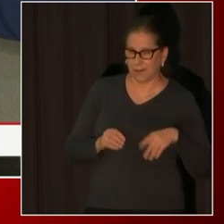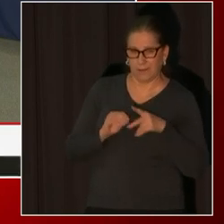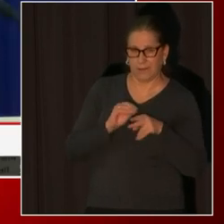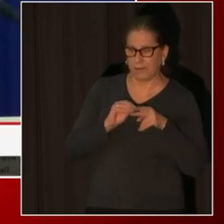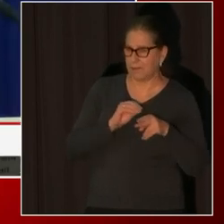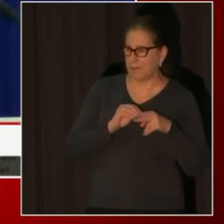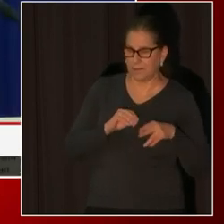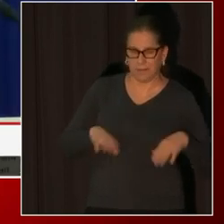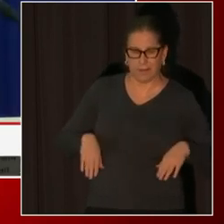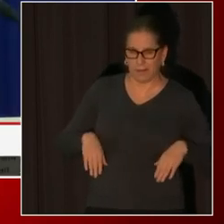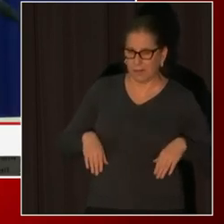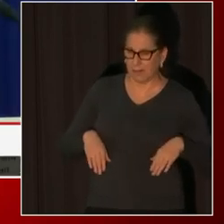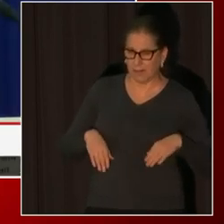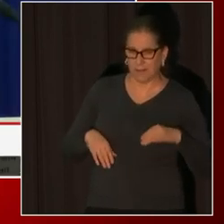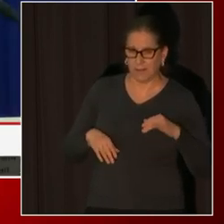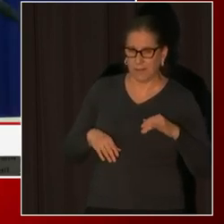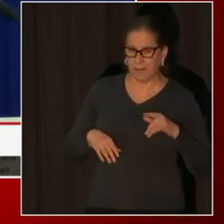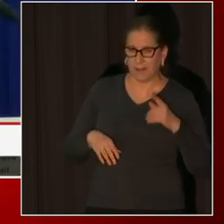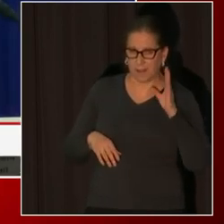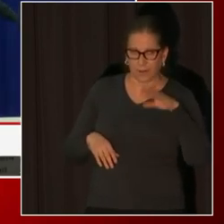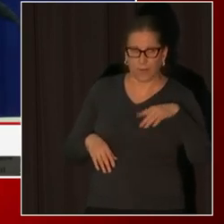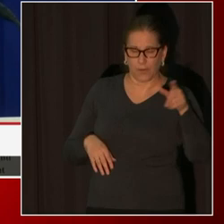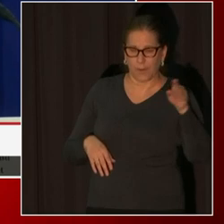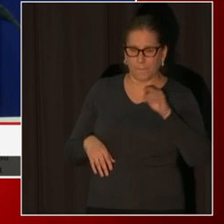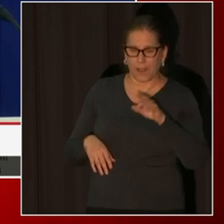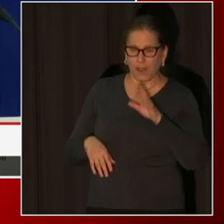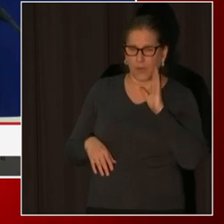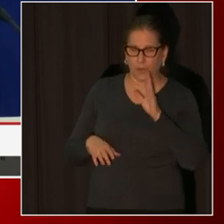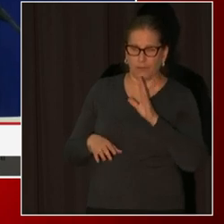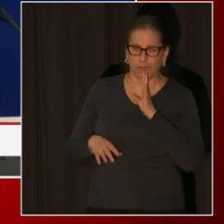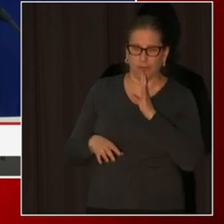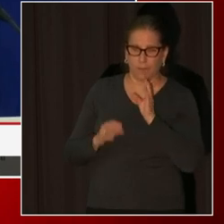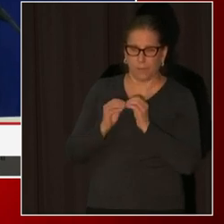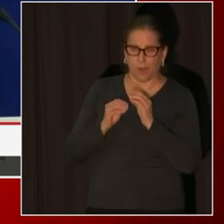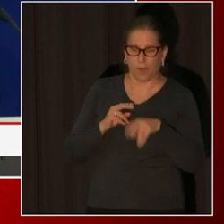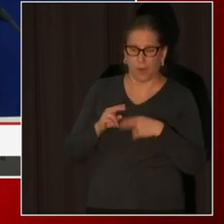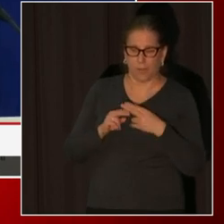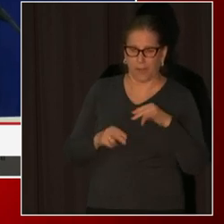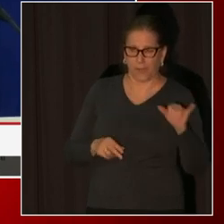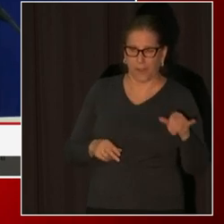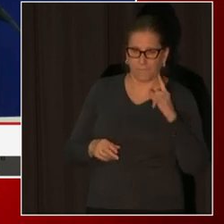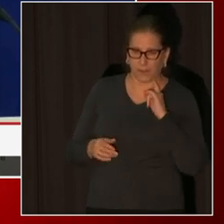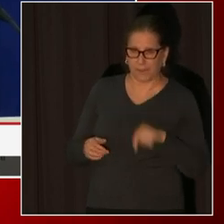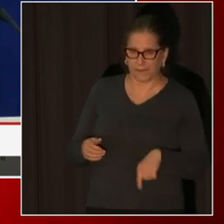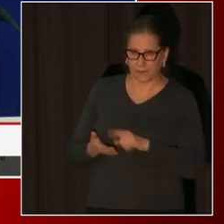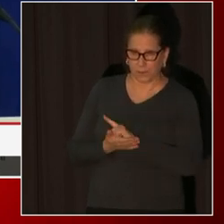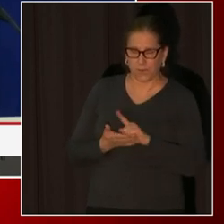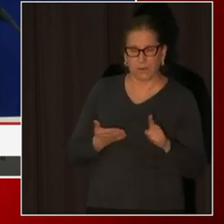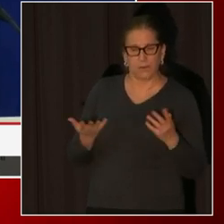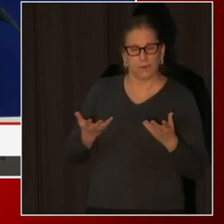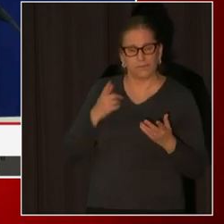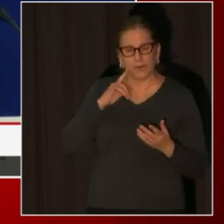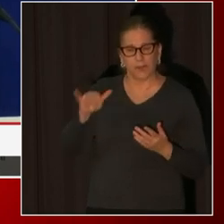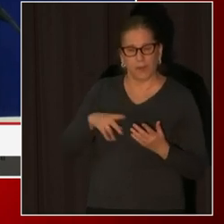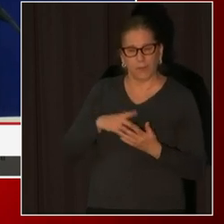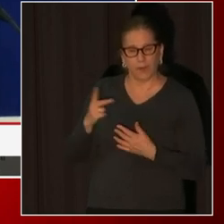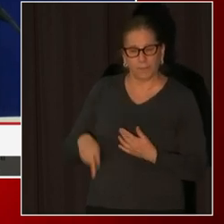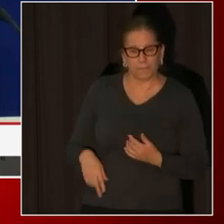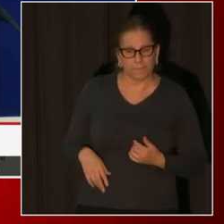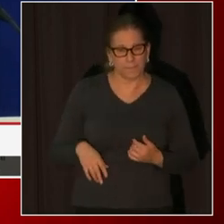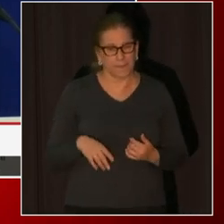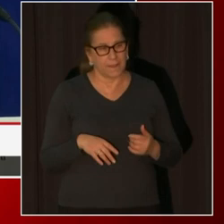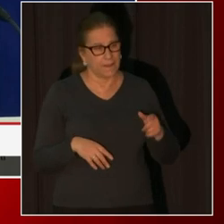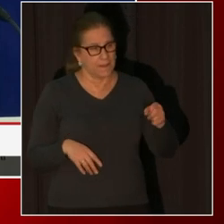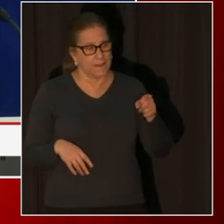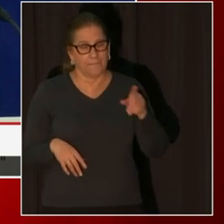will be discussing with the public later this week plans for that program. And then in fiscal year 21, we did make